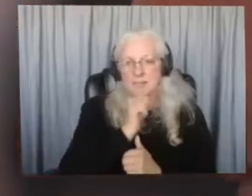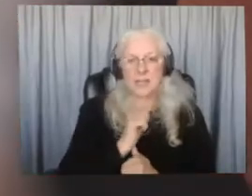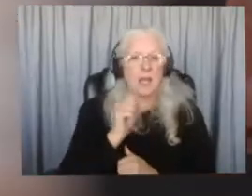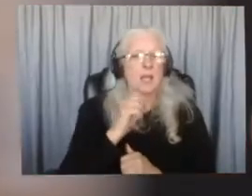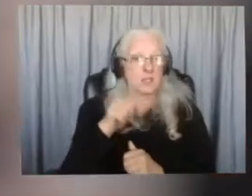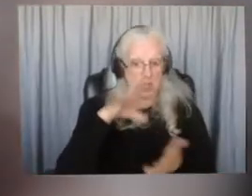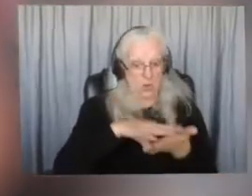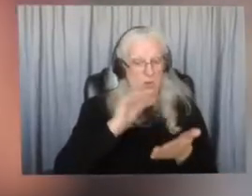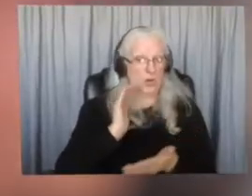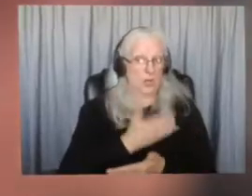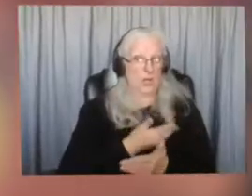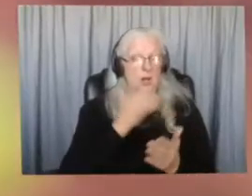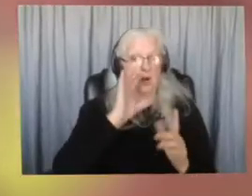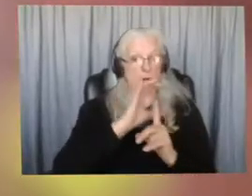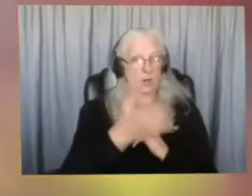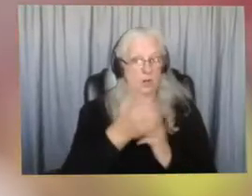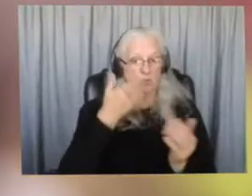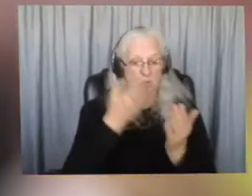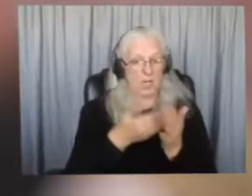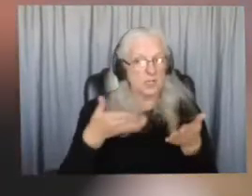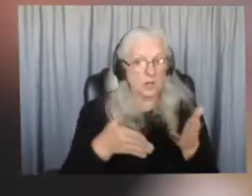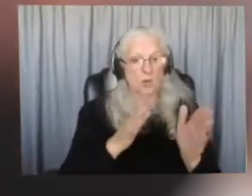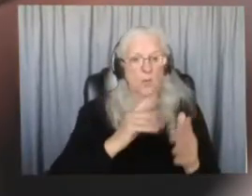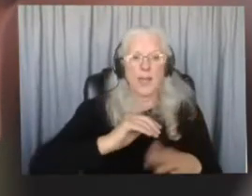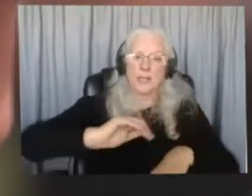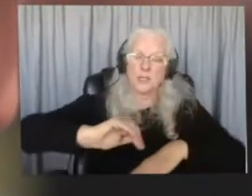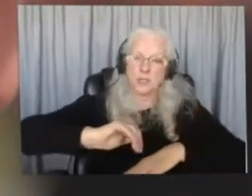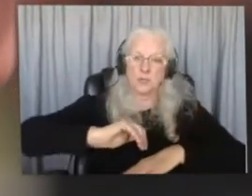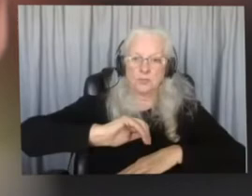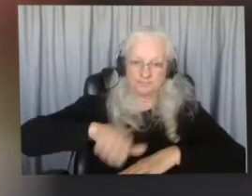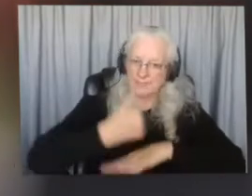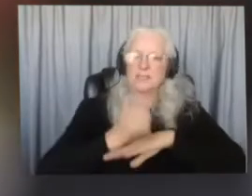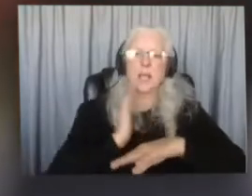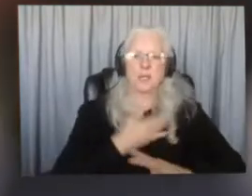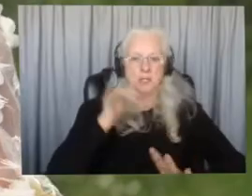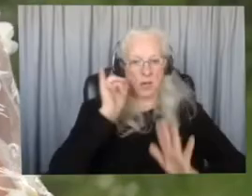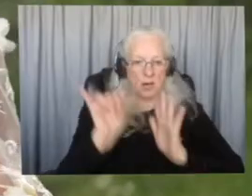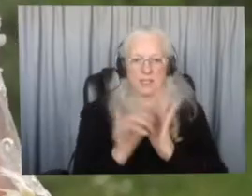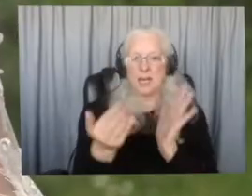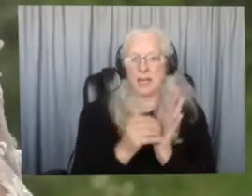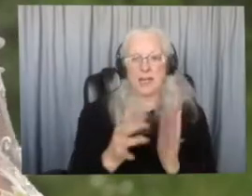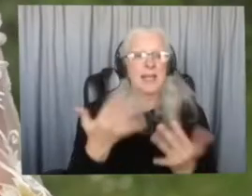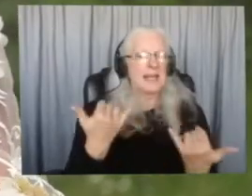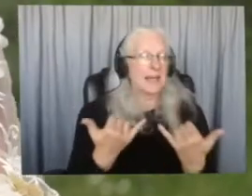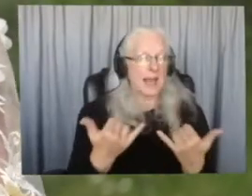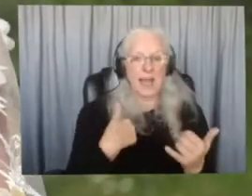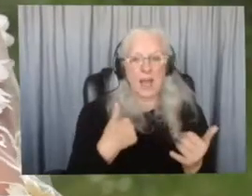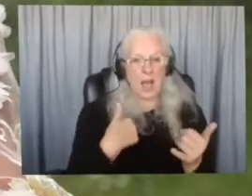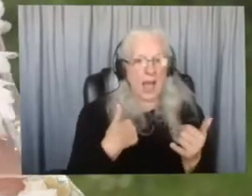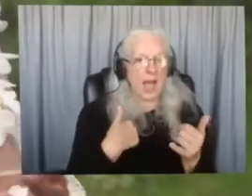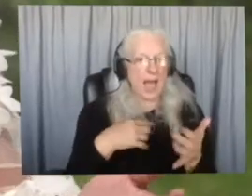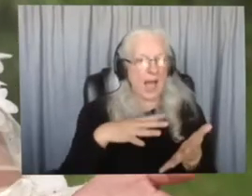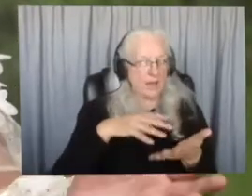our self-esteem back and build our identity. Like I've invested in learning how to be a teacher, and I've worked in schools for many